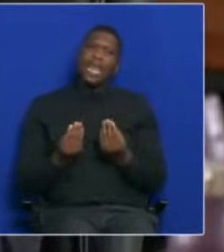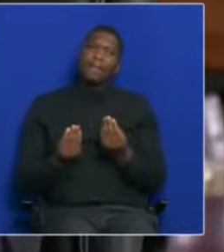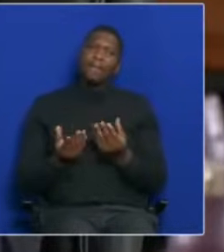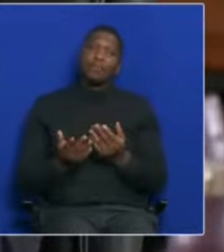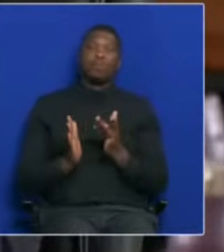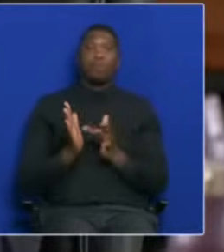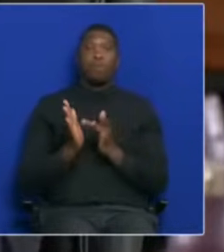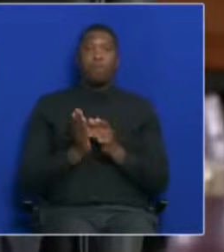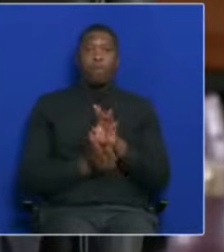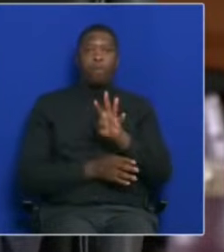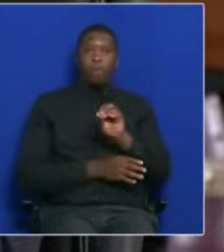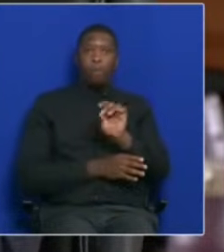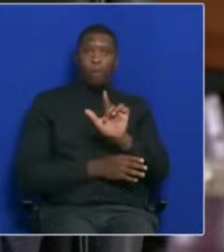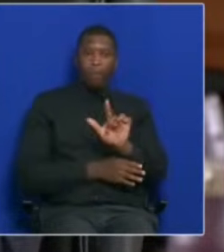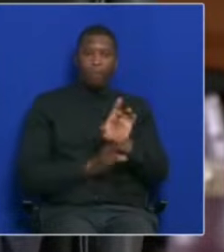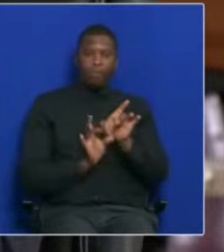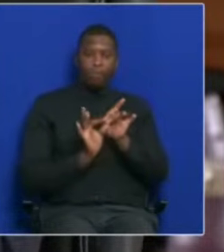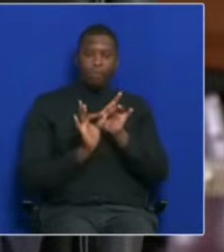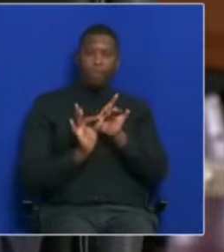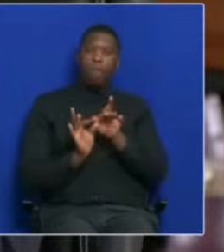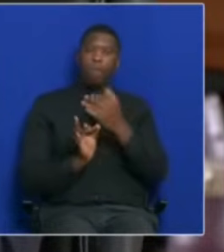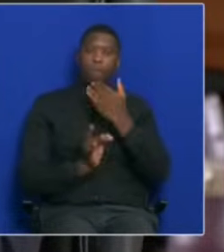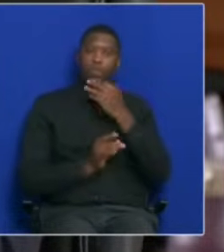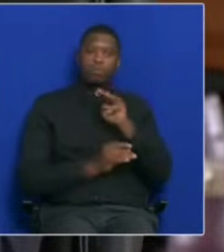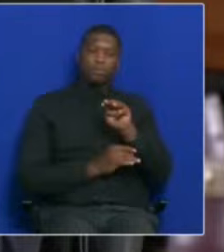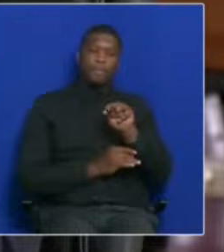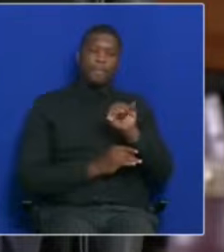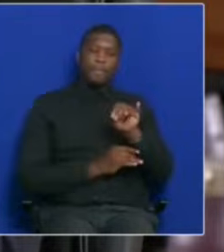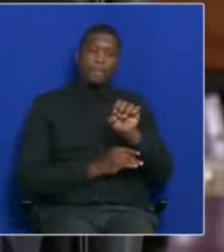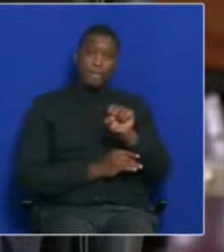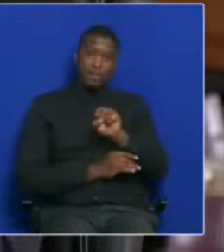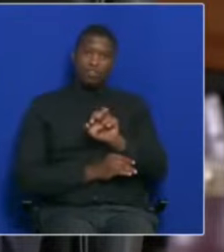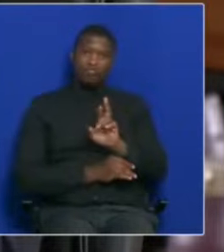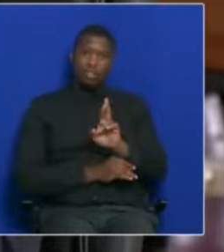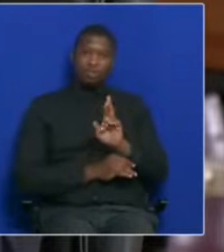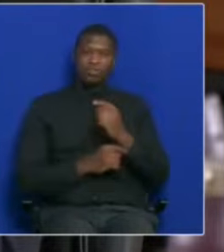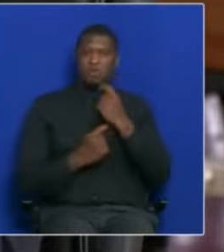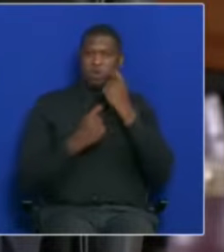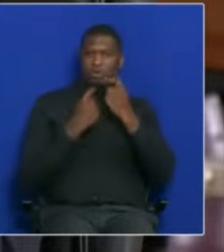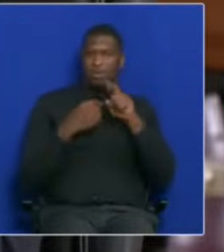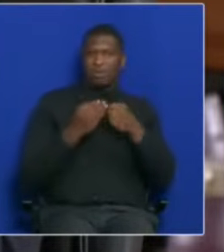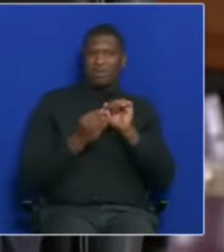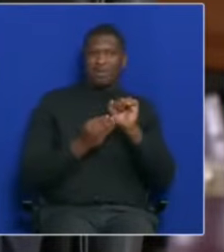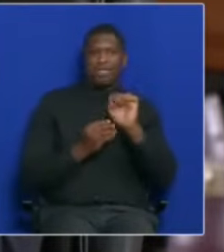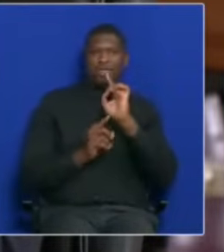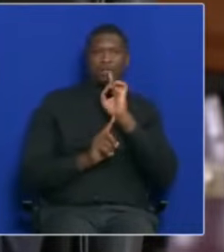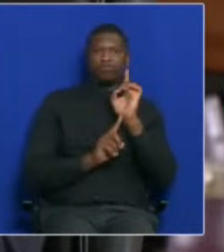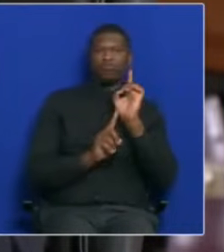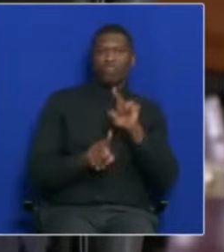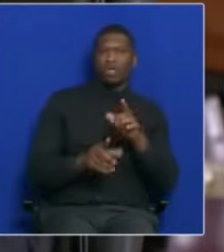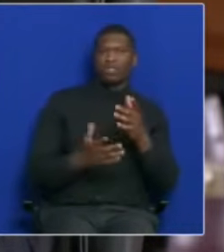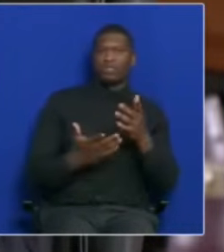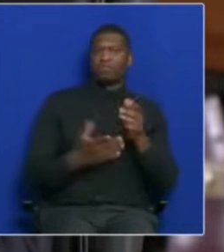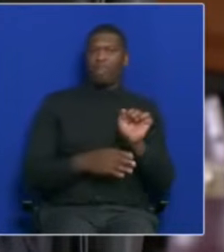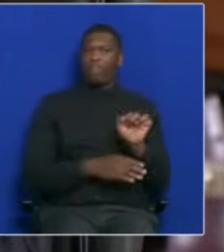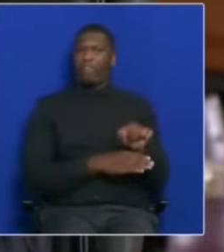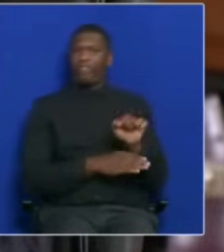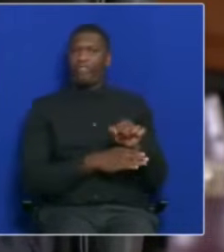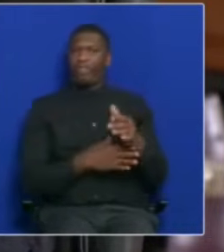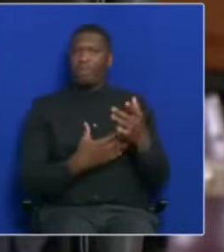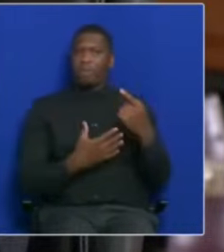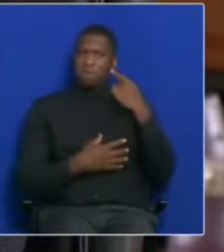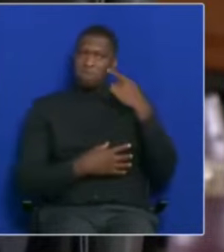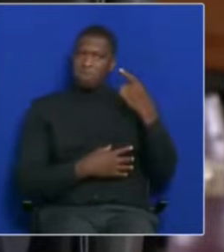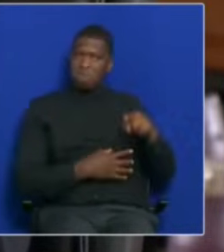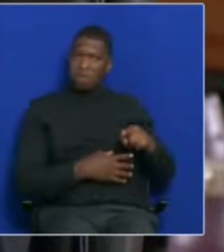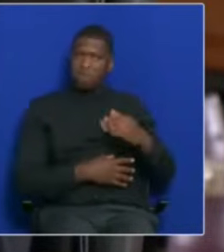Ms. Ramsami's complaints about her instructions being regarded as disrespect by the